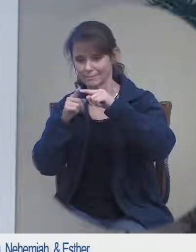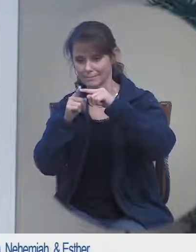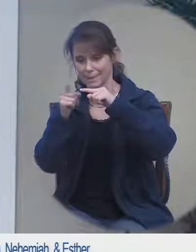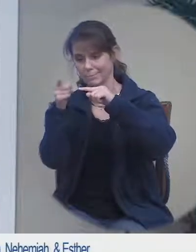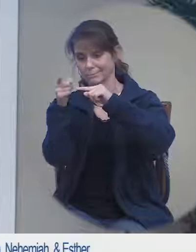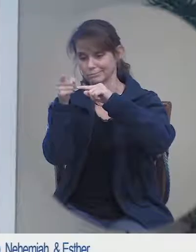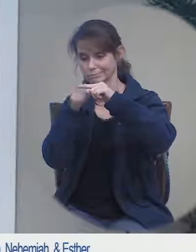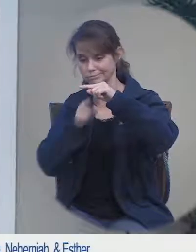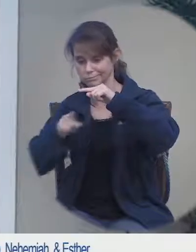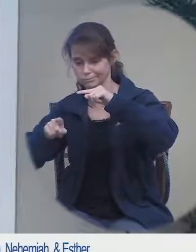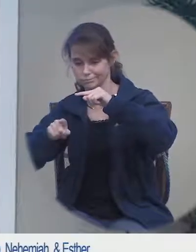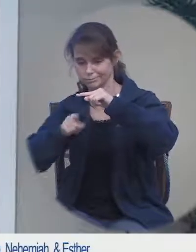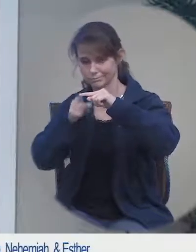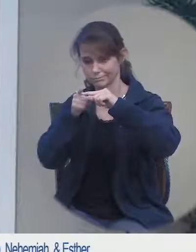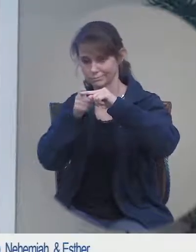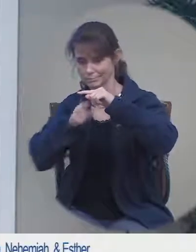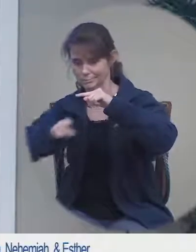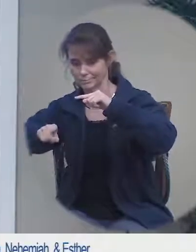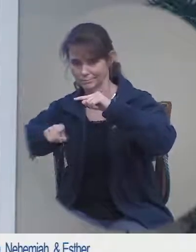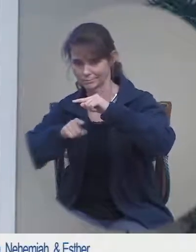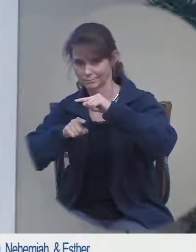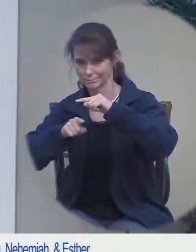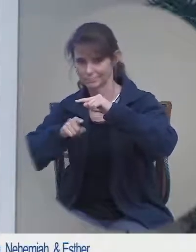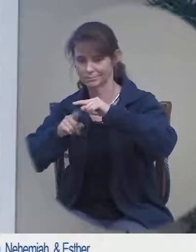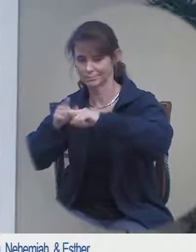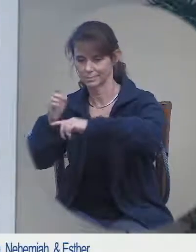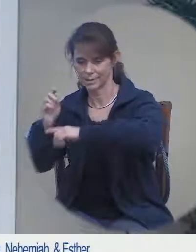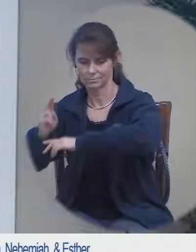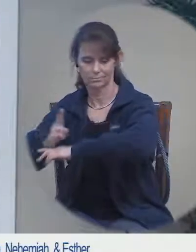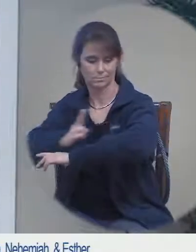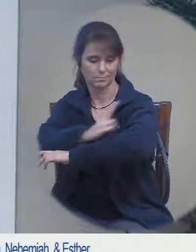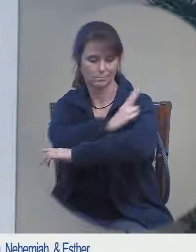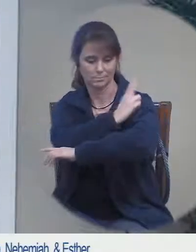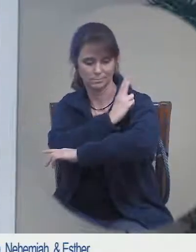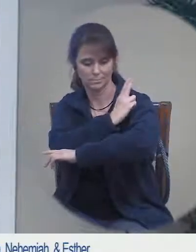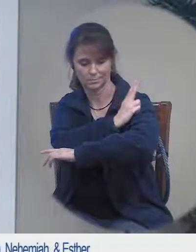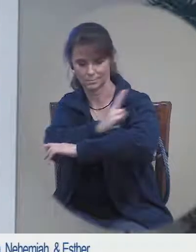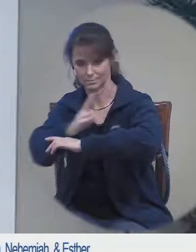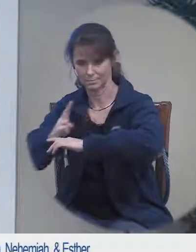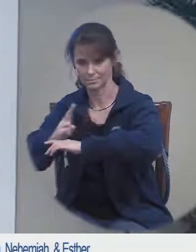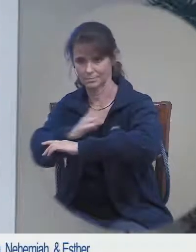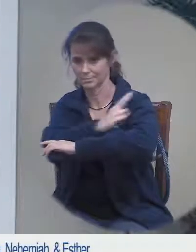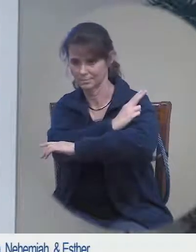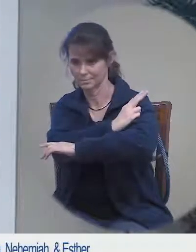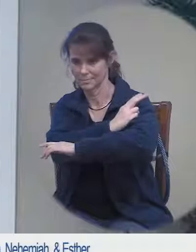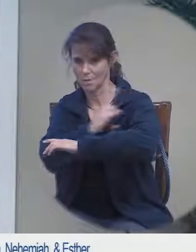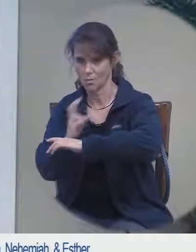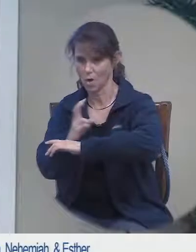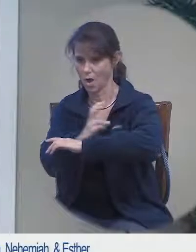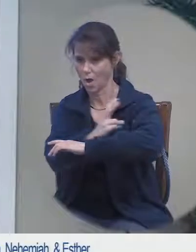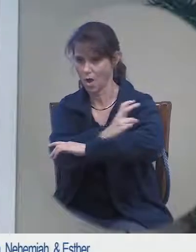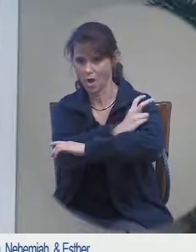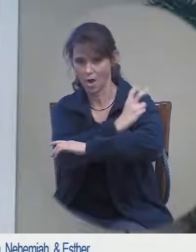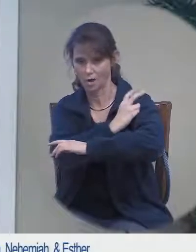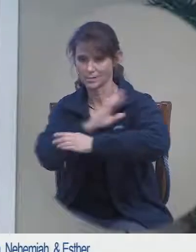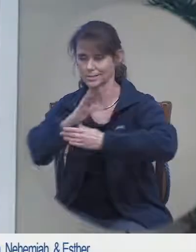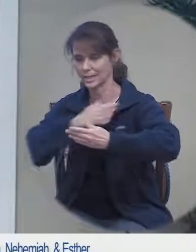Mark? I think it's really clear in that text in Psalm you told us about, Psalm 48.